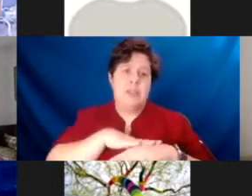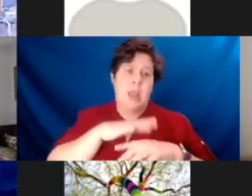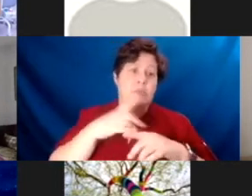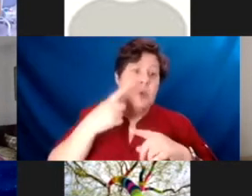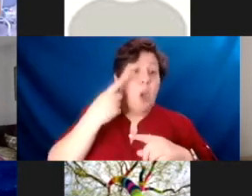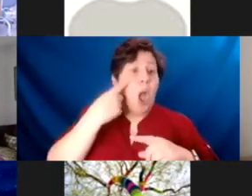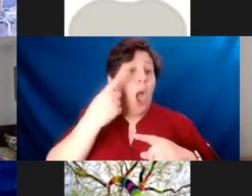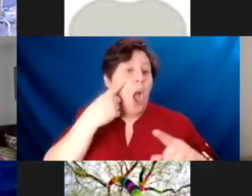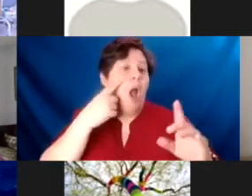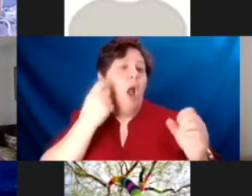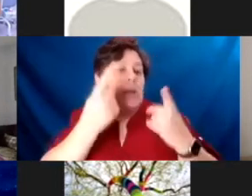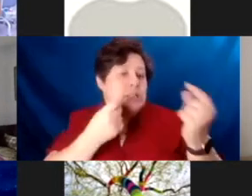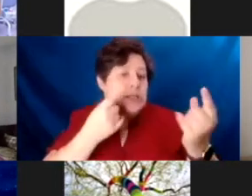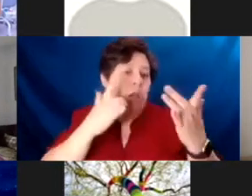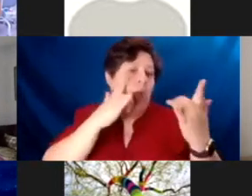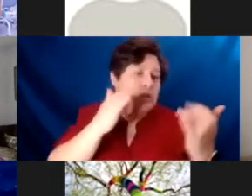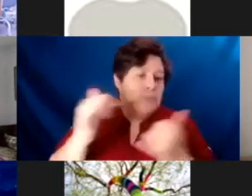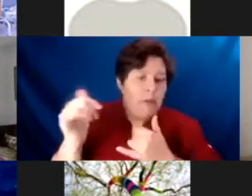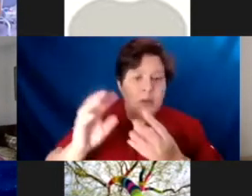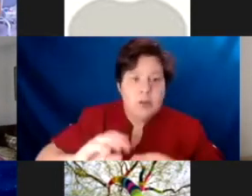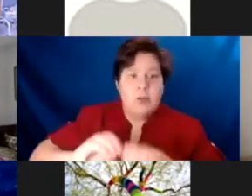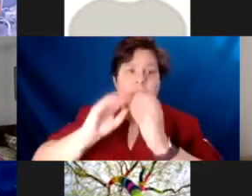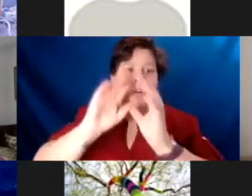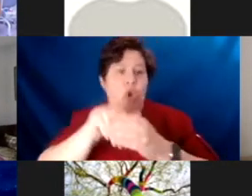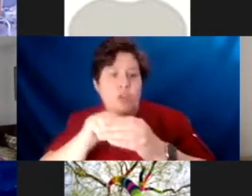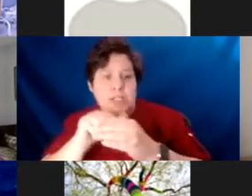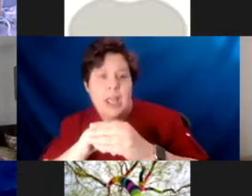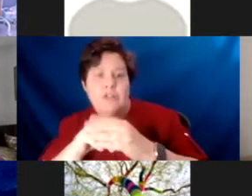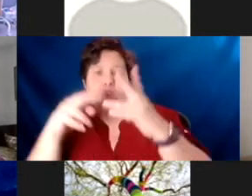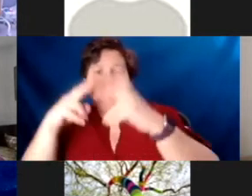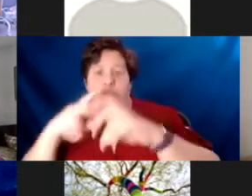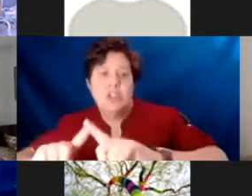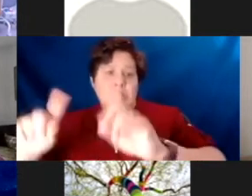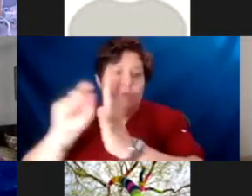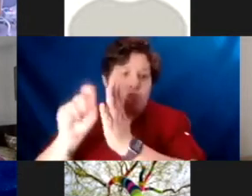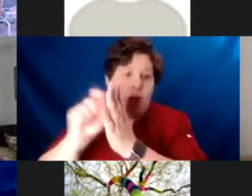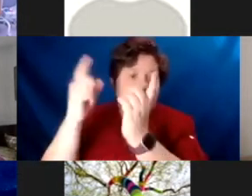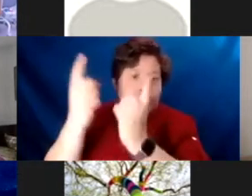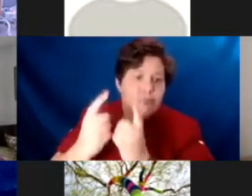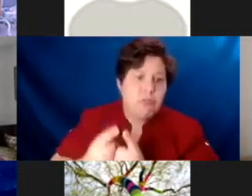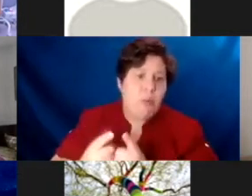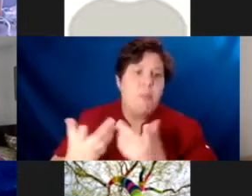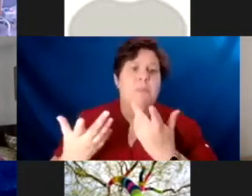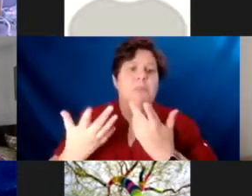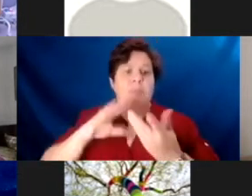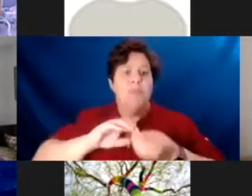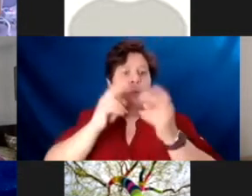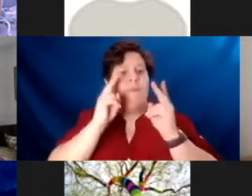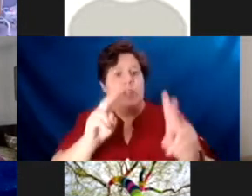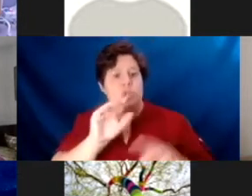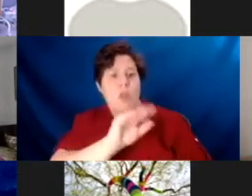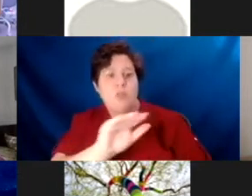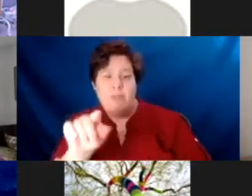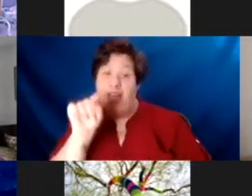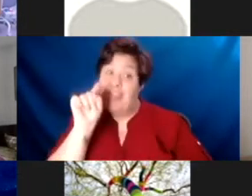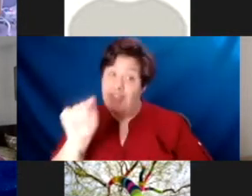ideas, experiment, devise content, research different writing props, maybe come out with visual prompts? Is that the